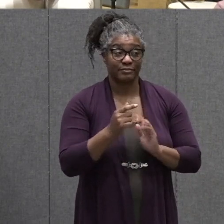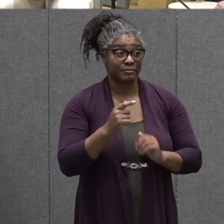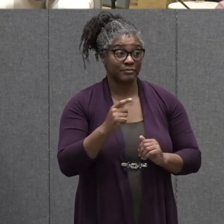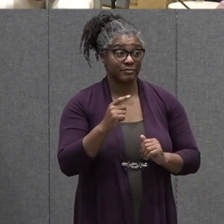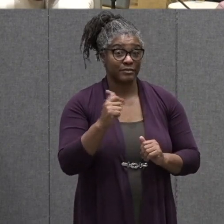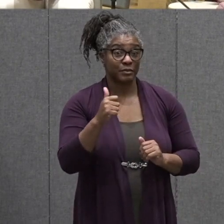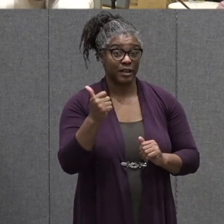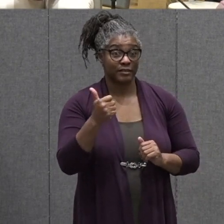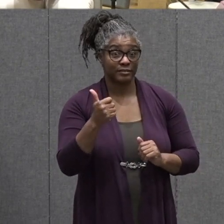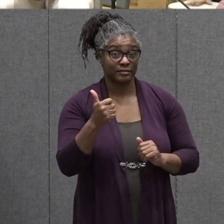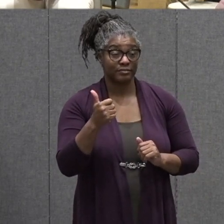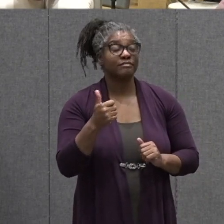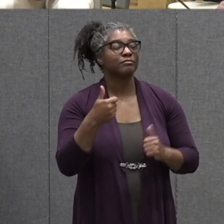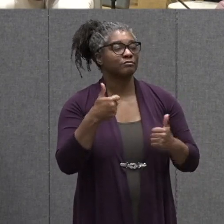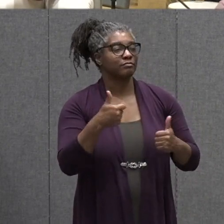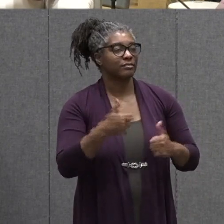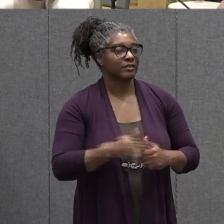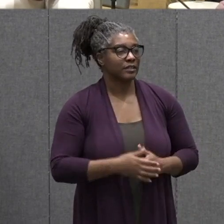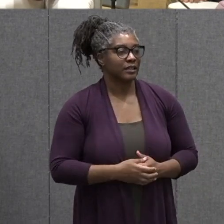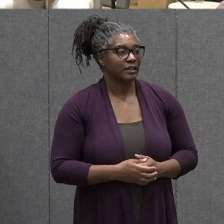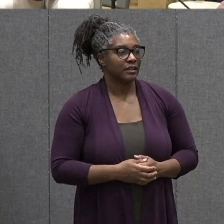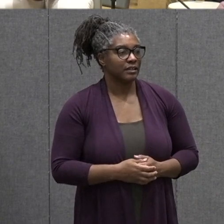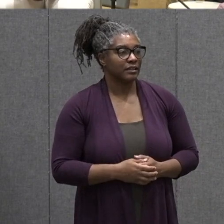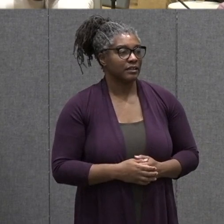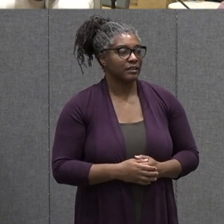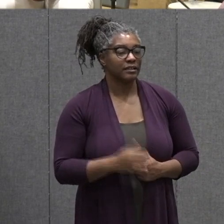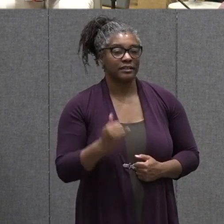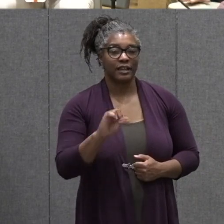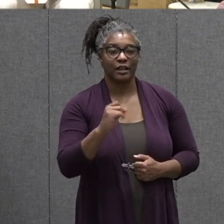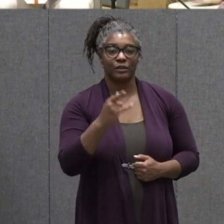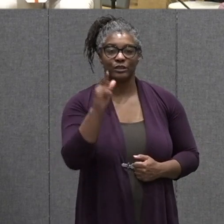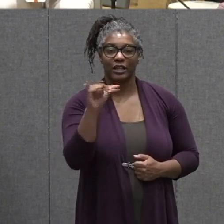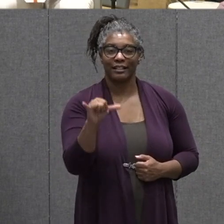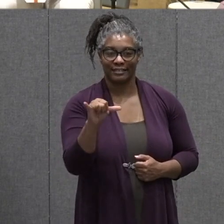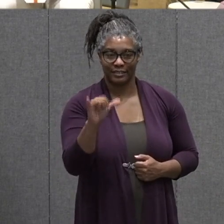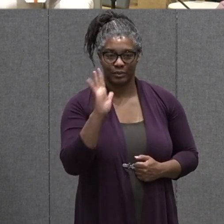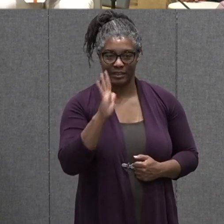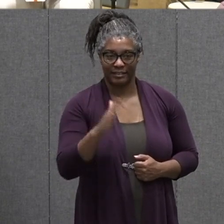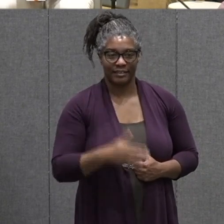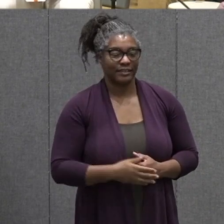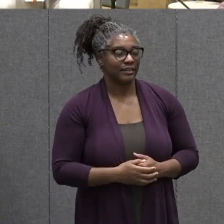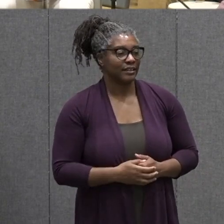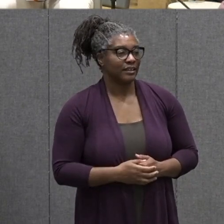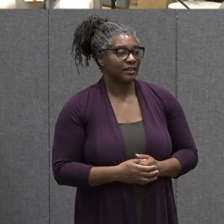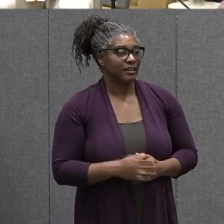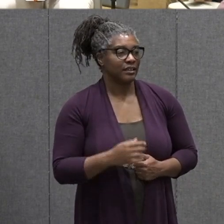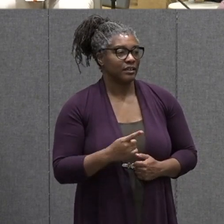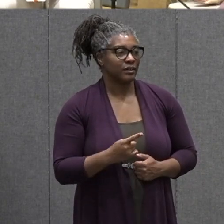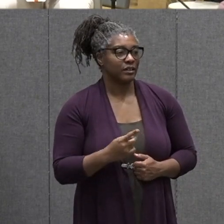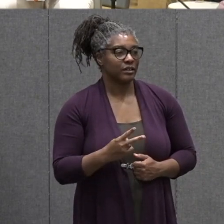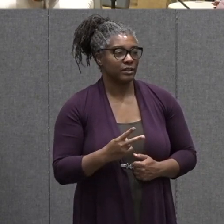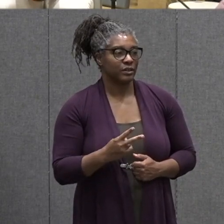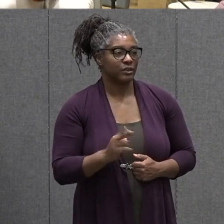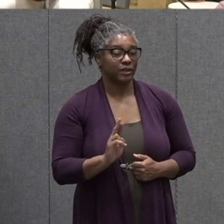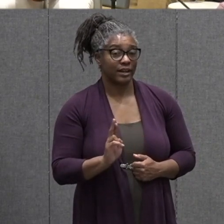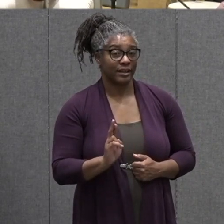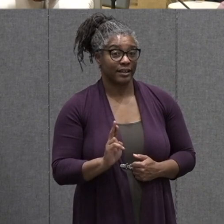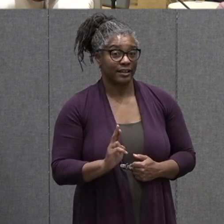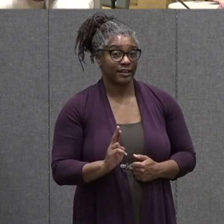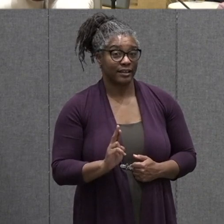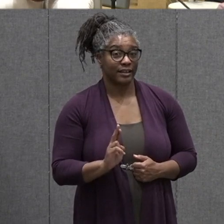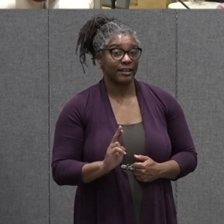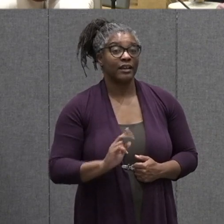All right. Miss Shelly Lay is going to solo for us. 1, 2, here we go.